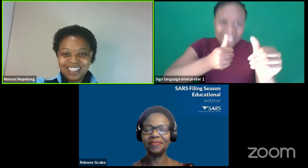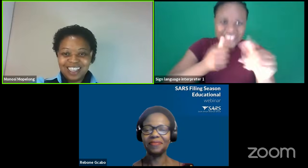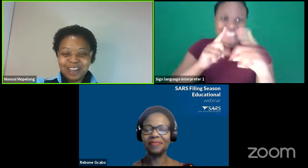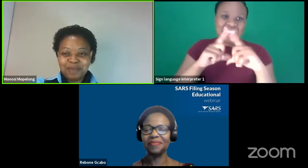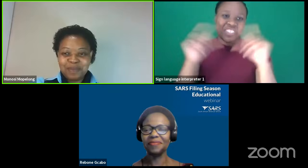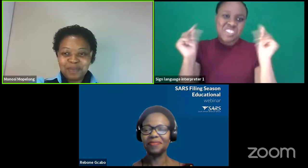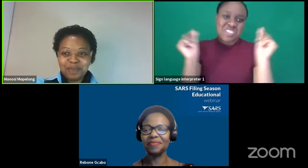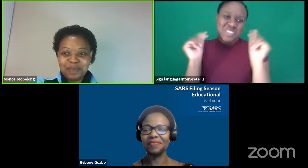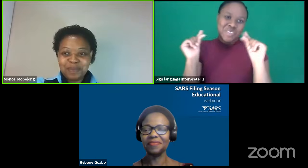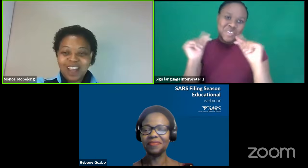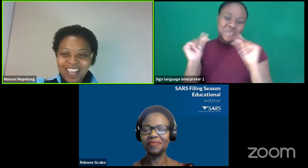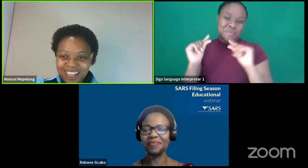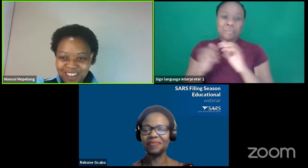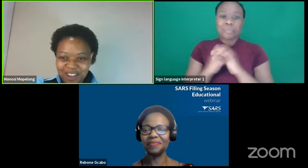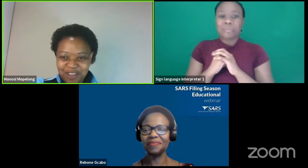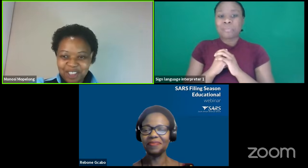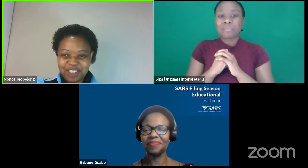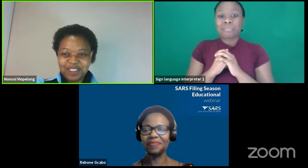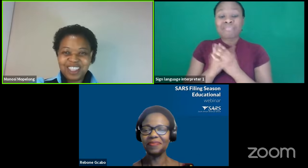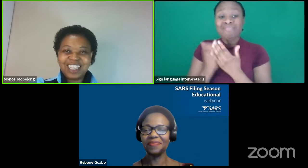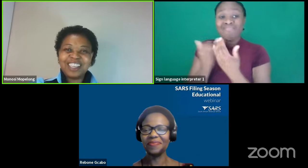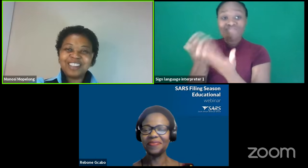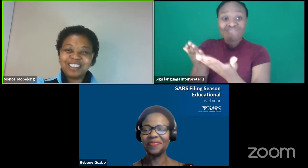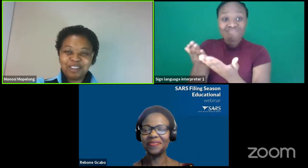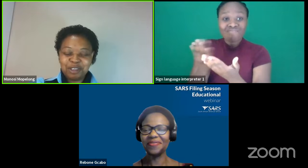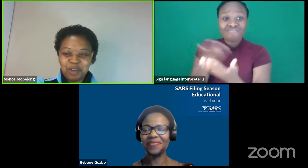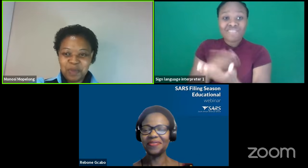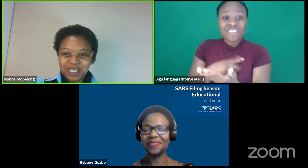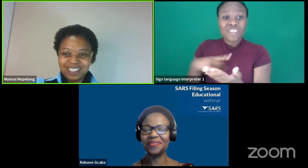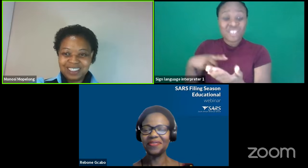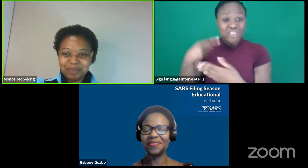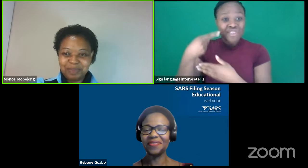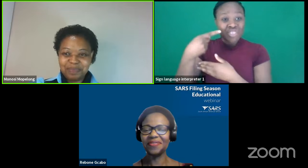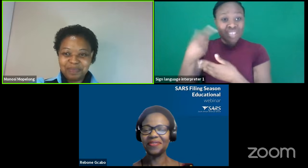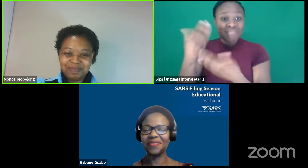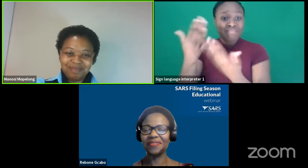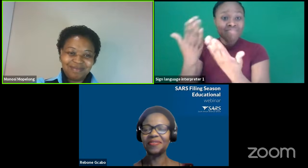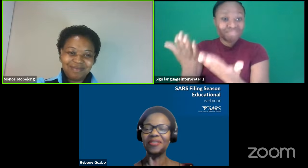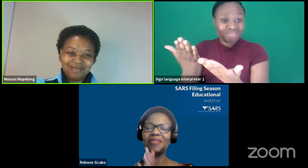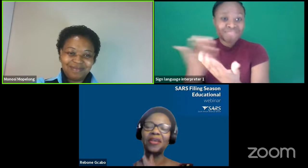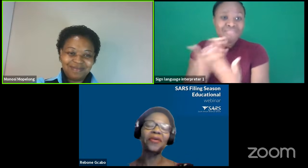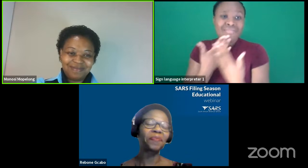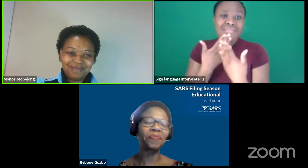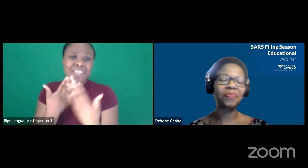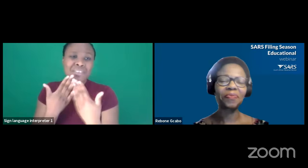G, handing over to you. Thank you so much.